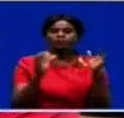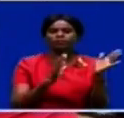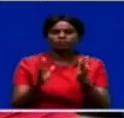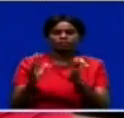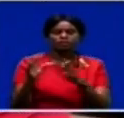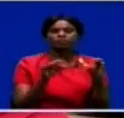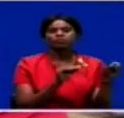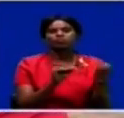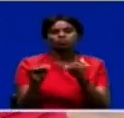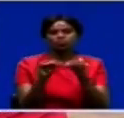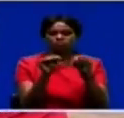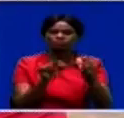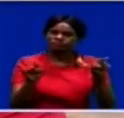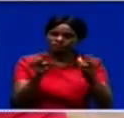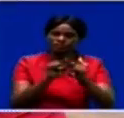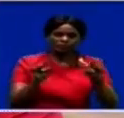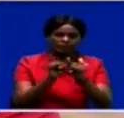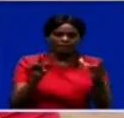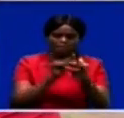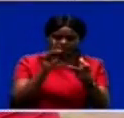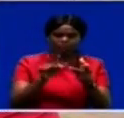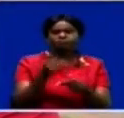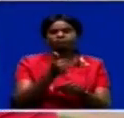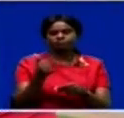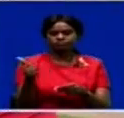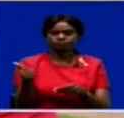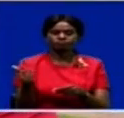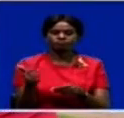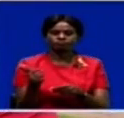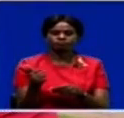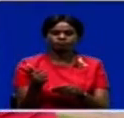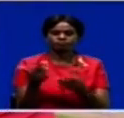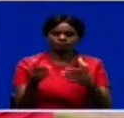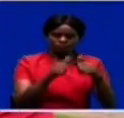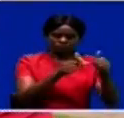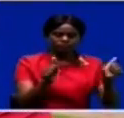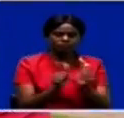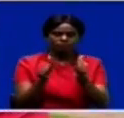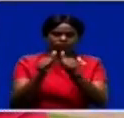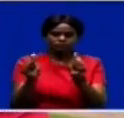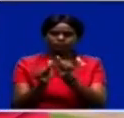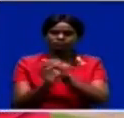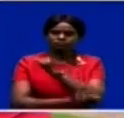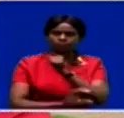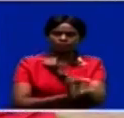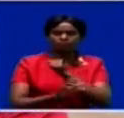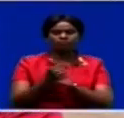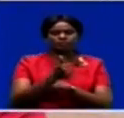move at the same pace with other areas of this country.